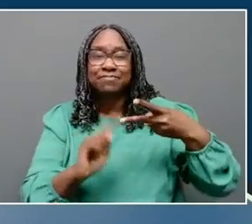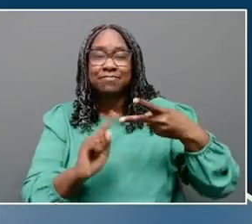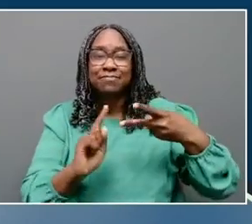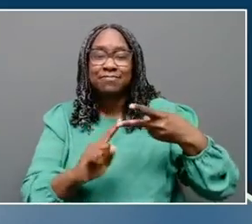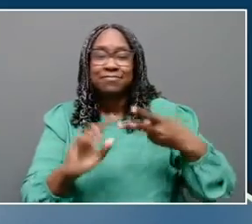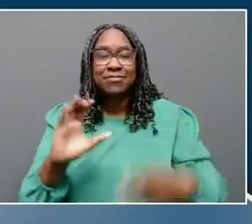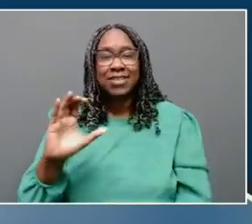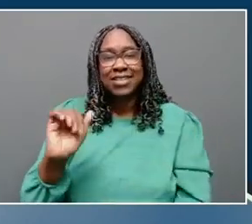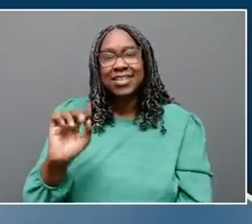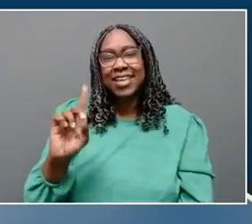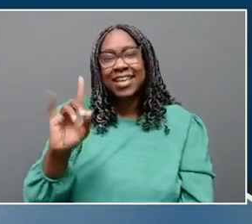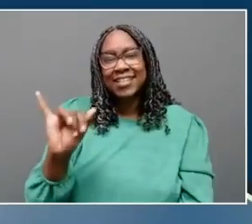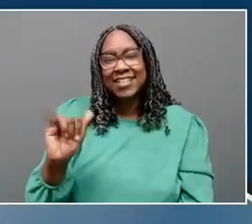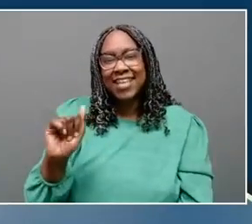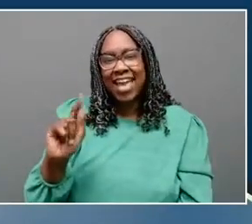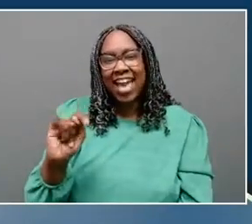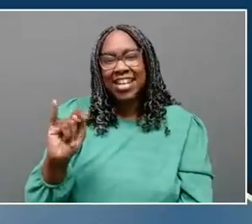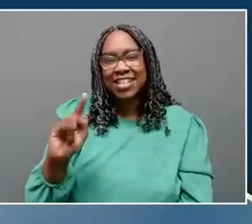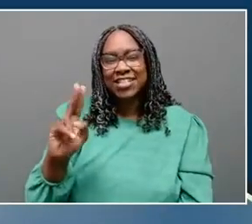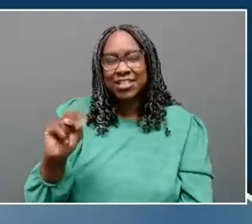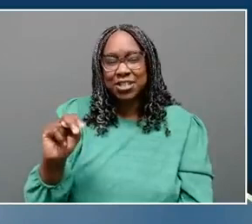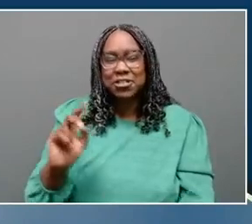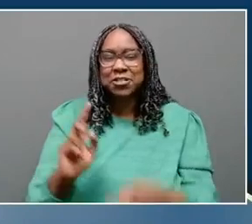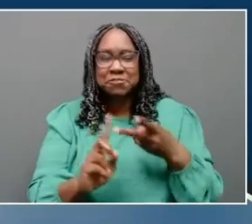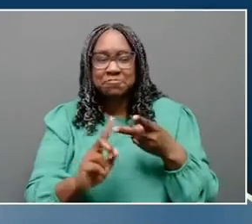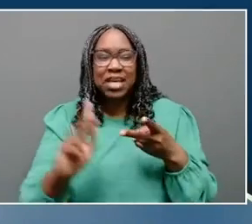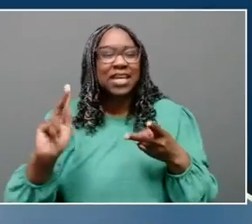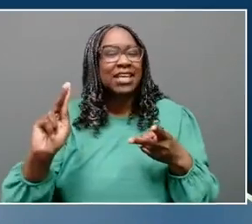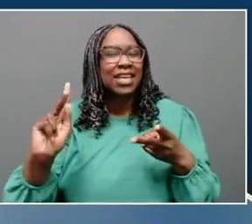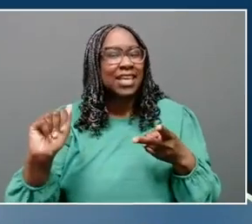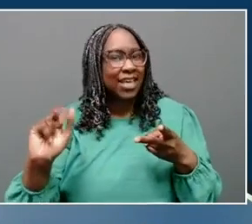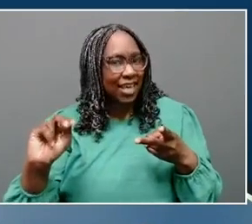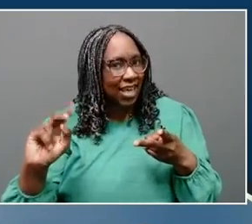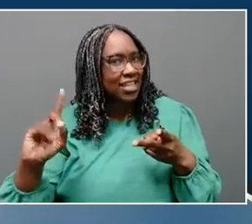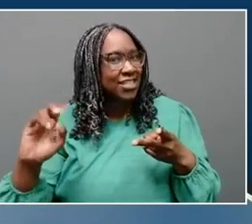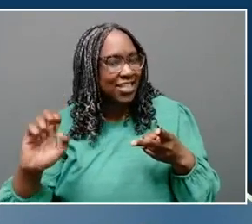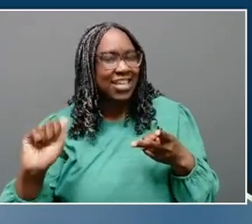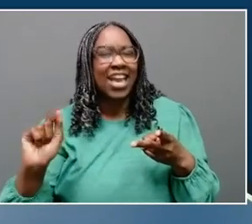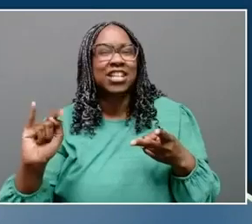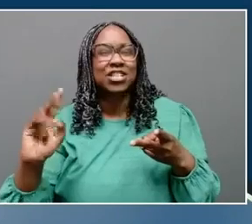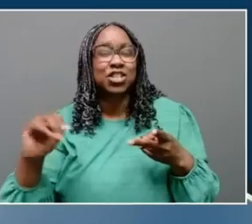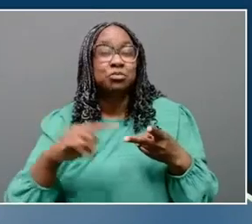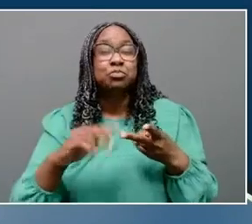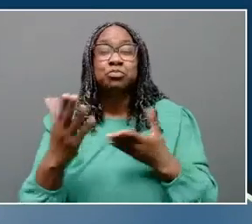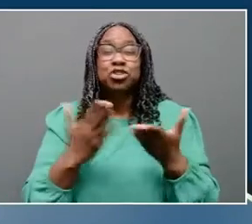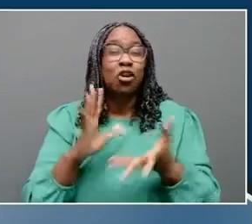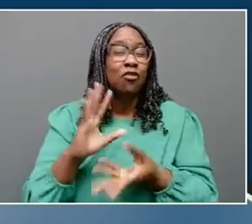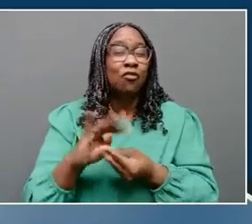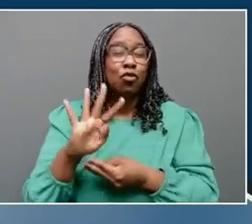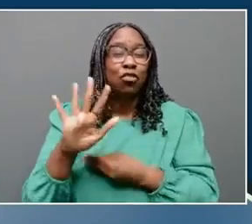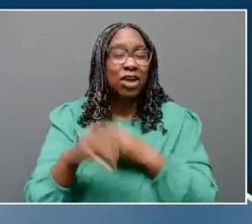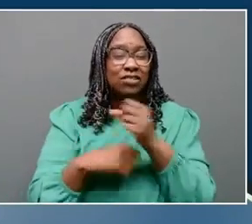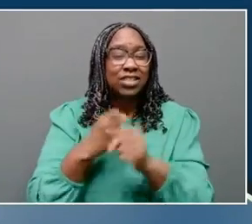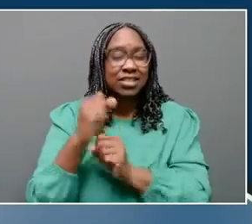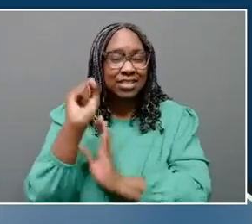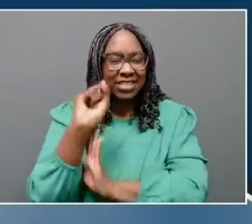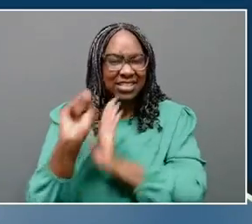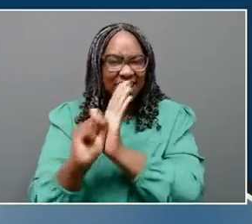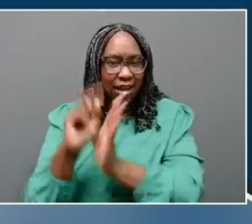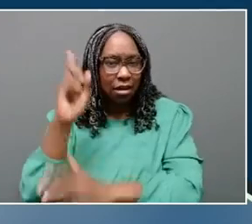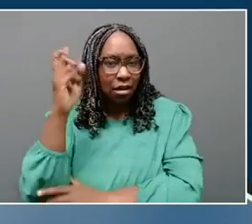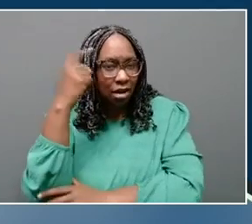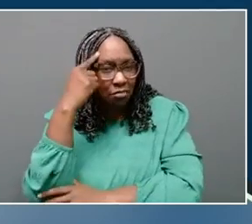Atkinson. Candy Atkinson has served the people of Kentucky for 45 years working in state government, and she just announced